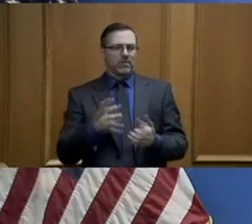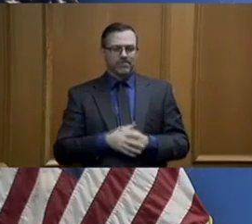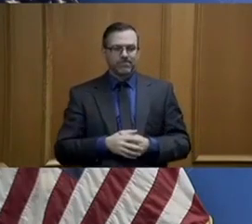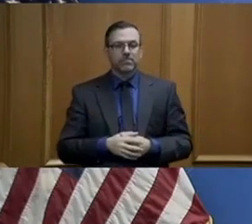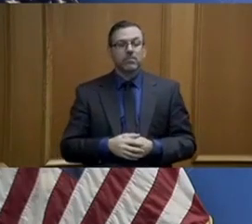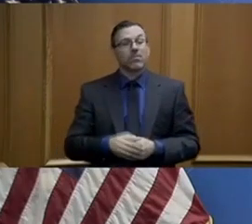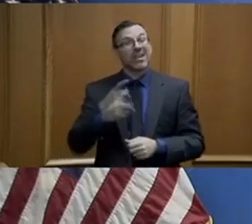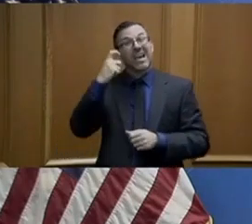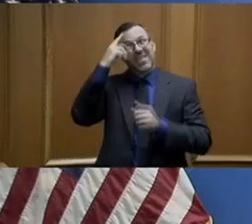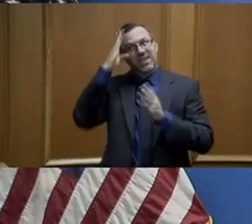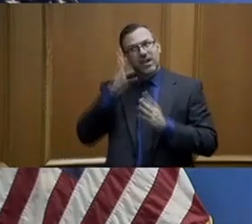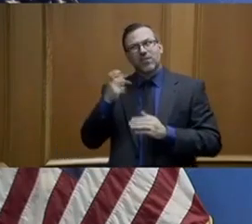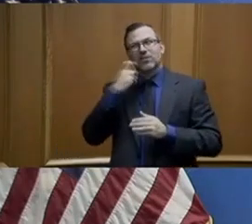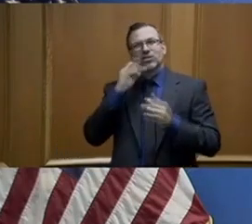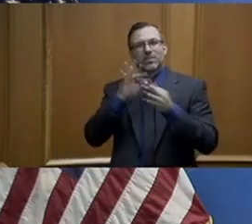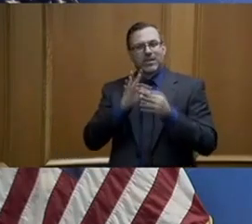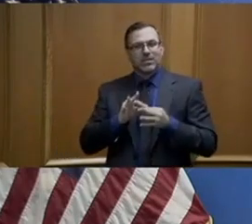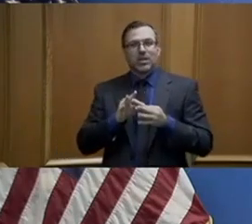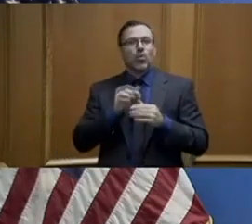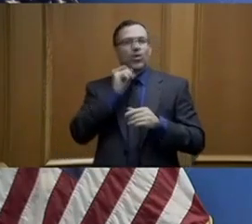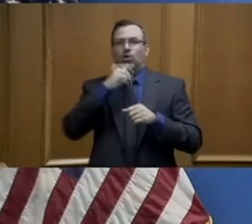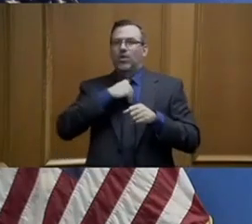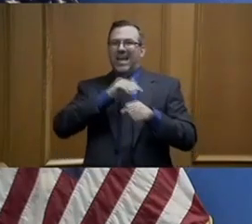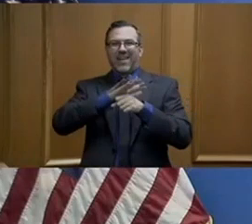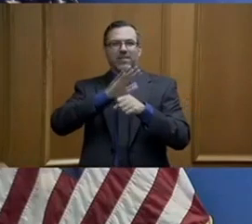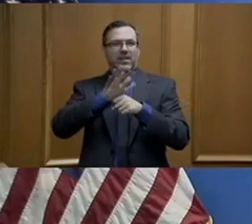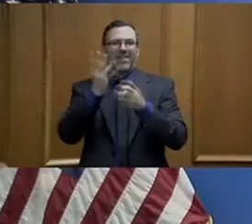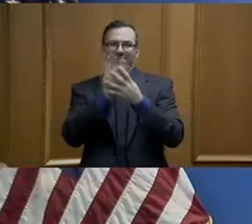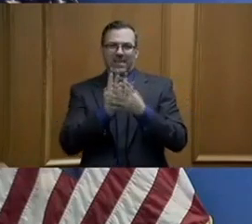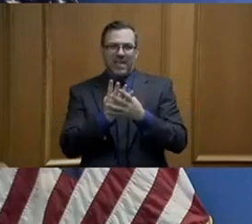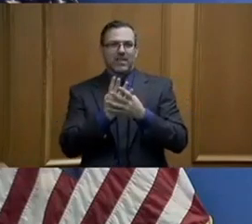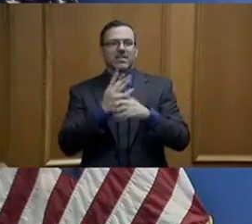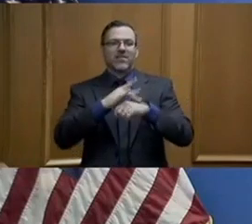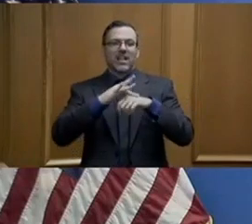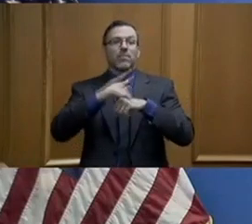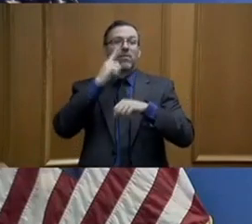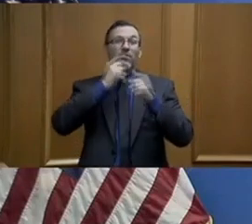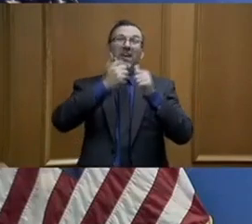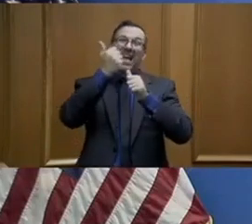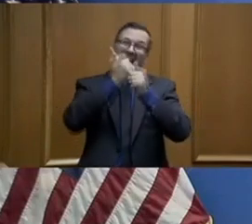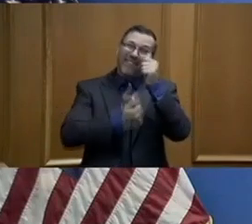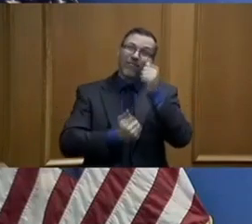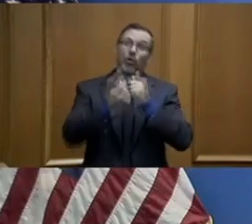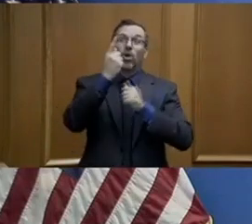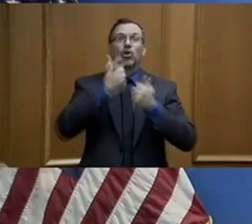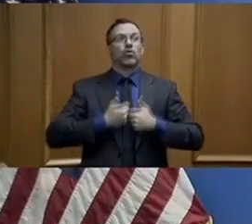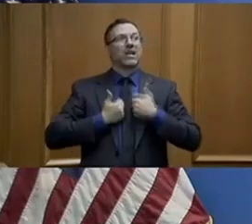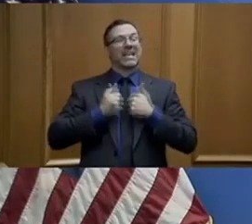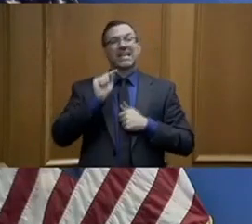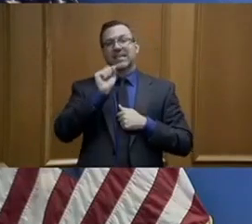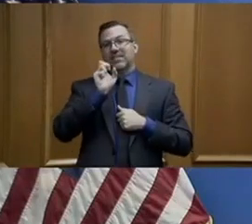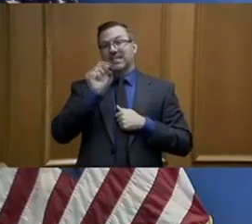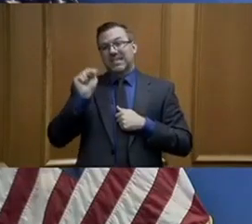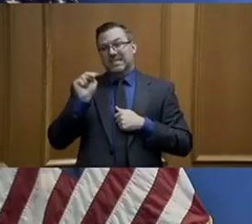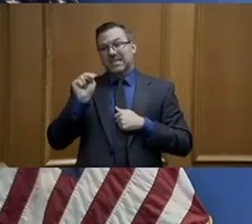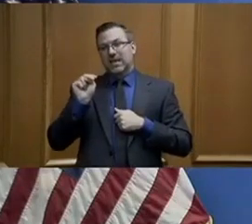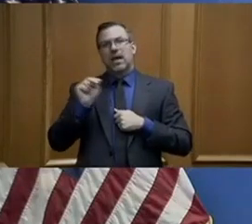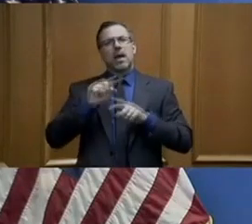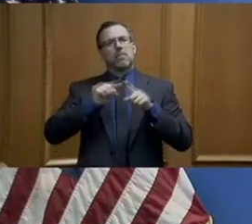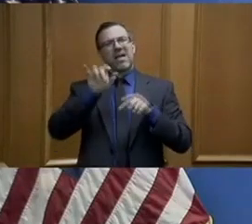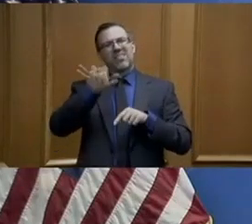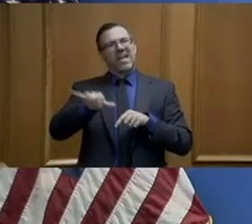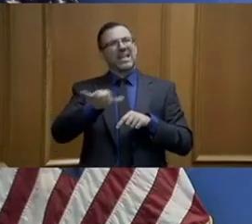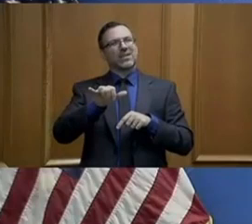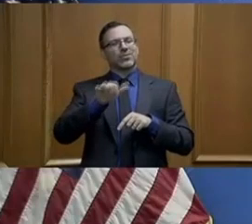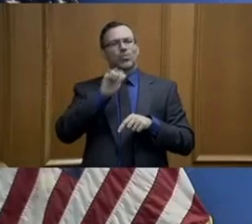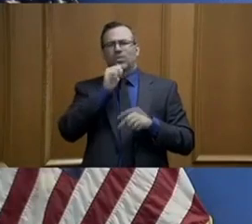we don't have the ability to test every single Tennessean at this time, and it's important to realize why that's not helpful anyway. As